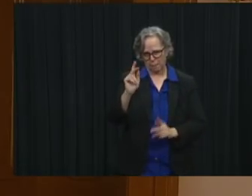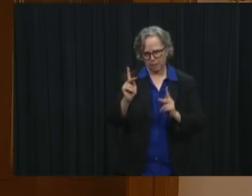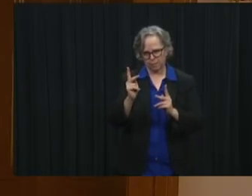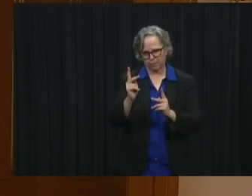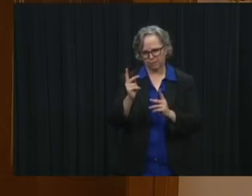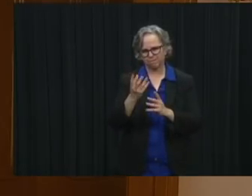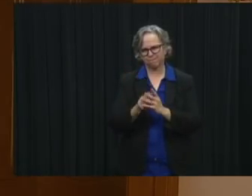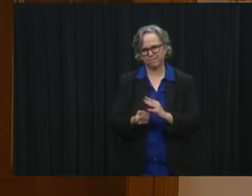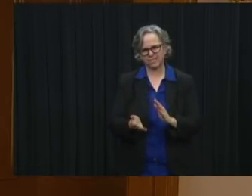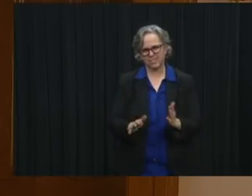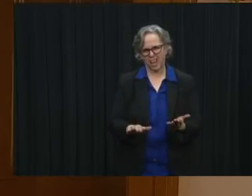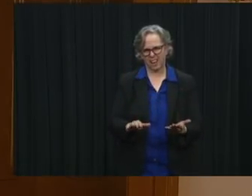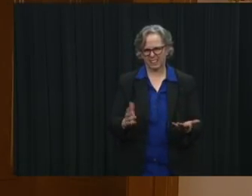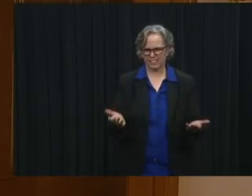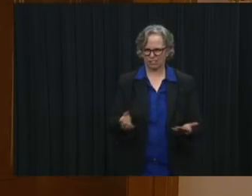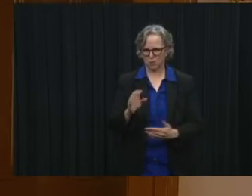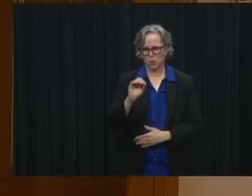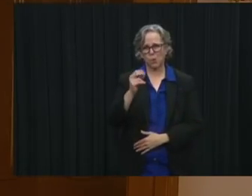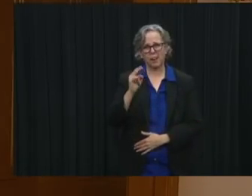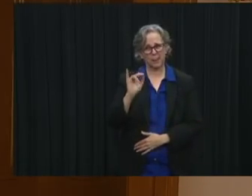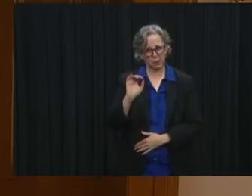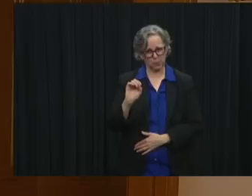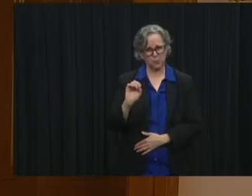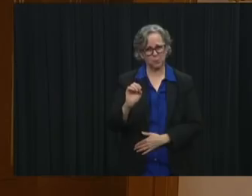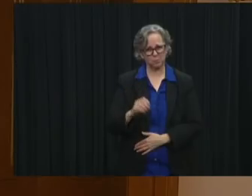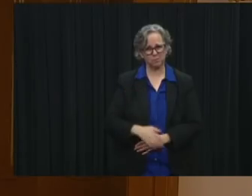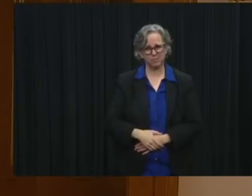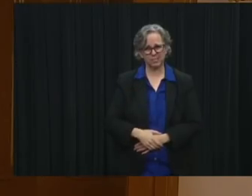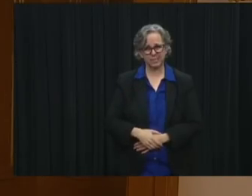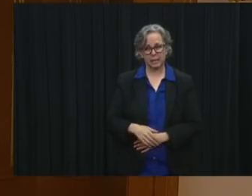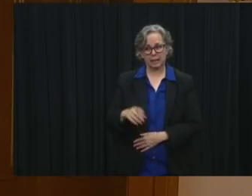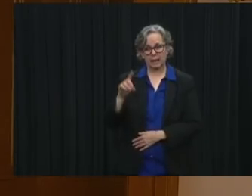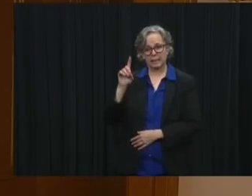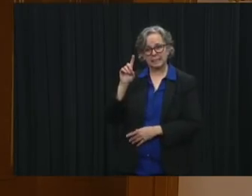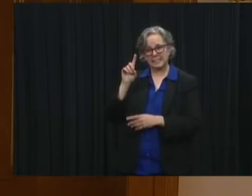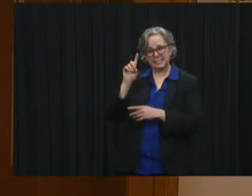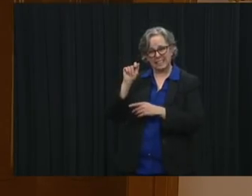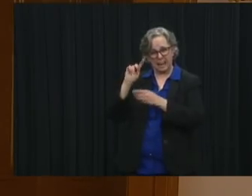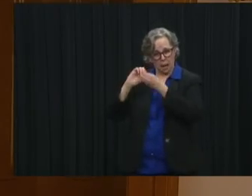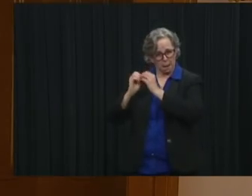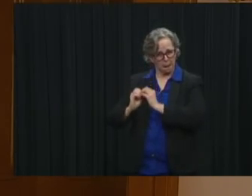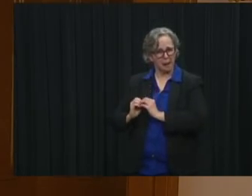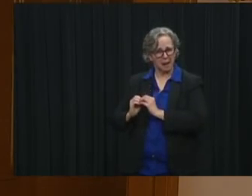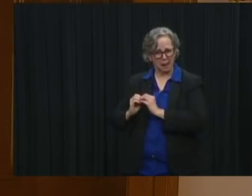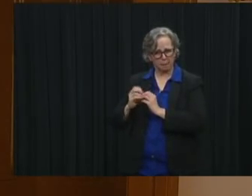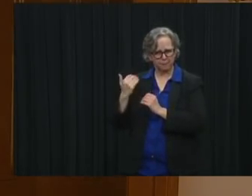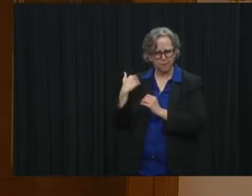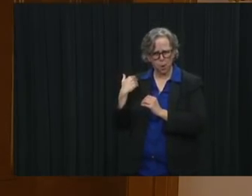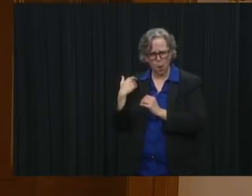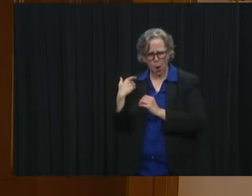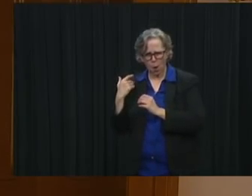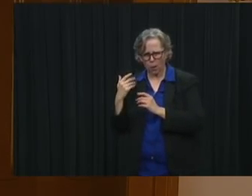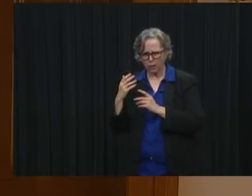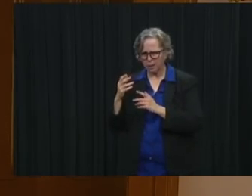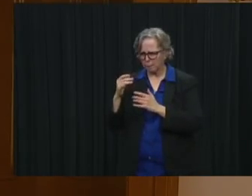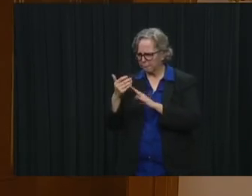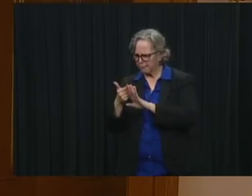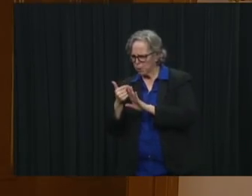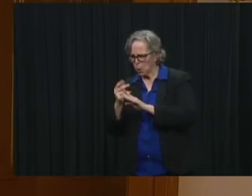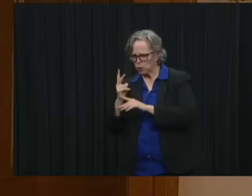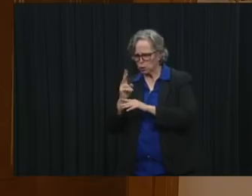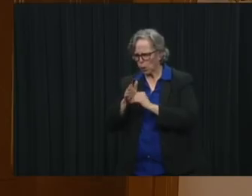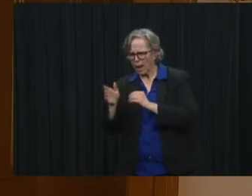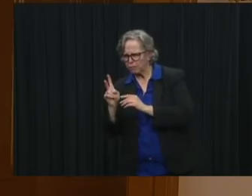actually coming to you at an earlier time. We're moving the time we report the data. We made those final numbers today at around 11 a.m. and